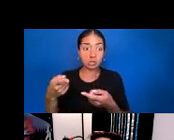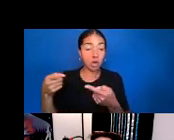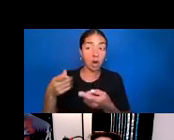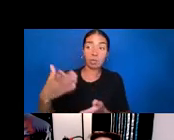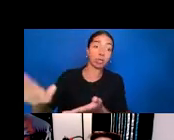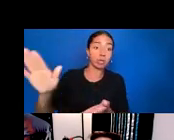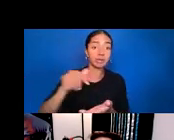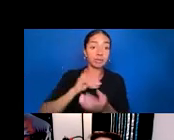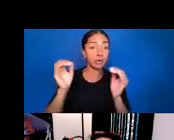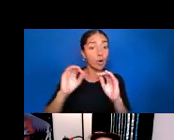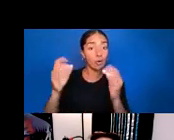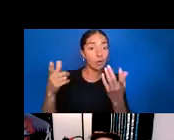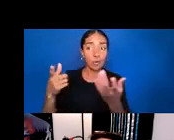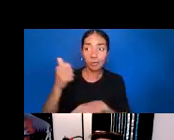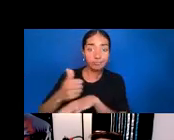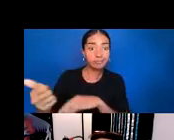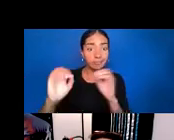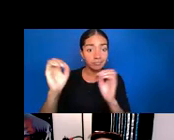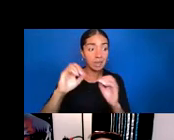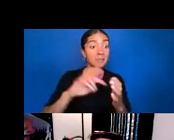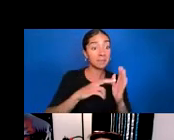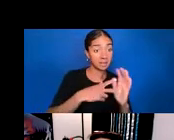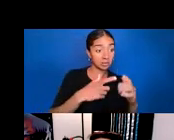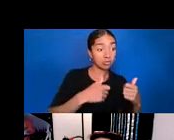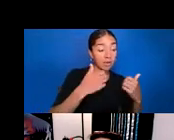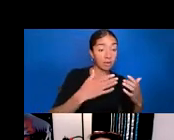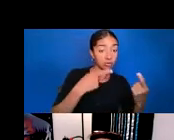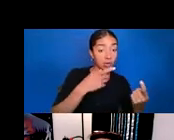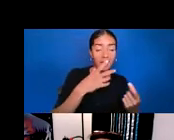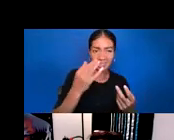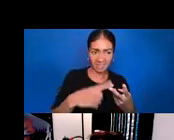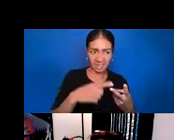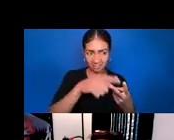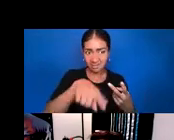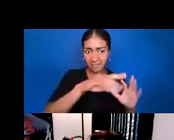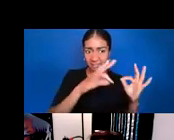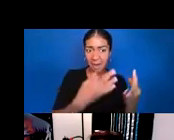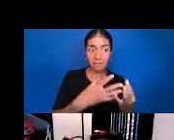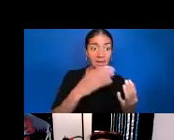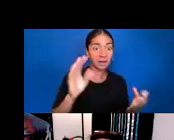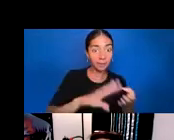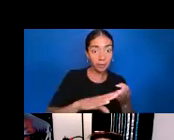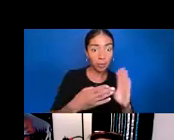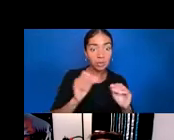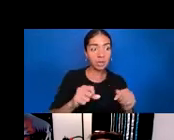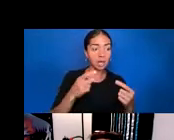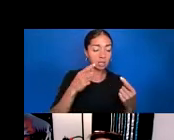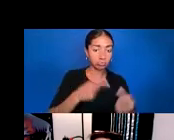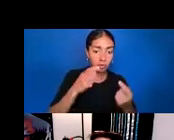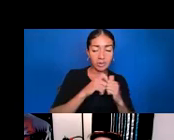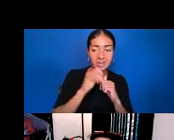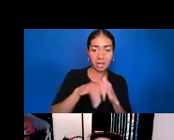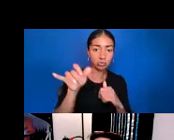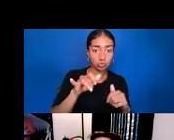community, there can be a struggle. And sometimes multiple other victims, multiple people